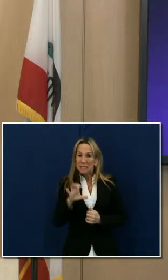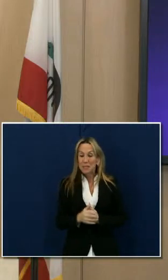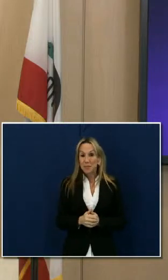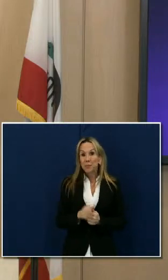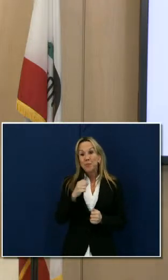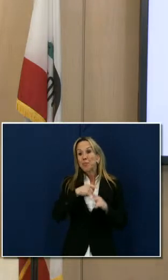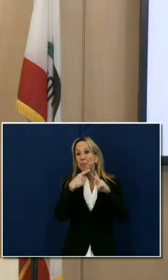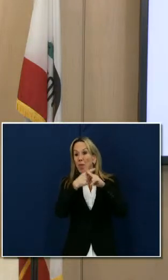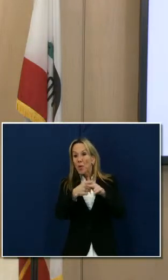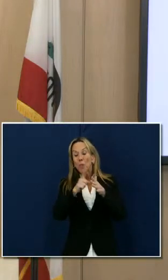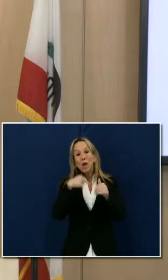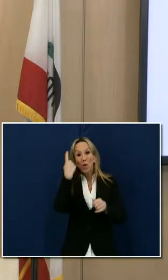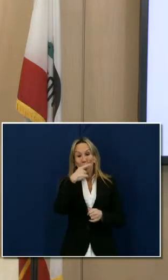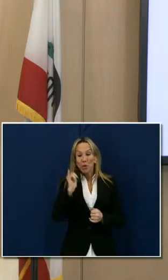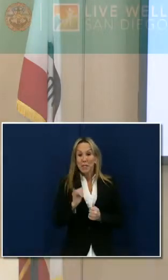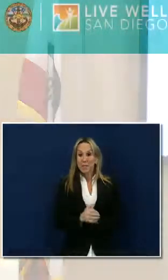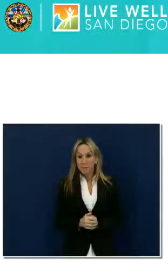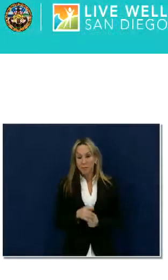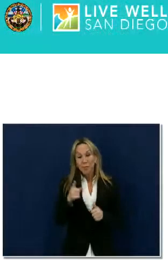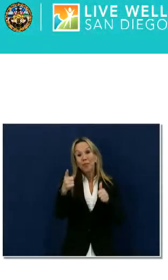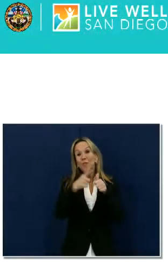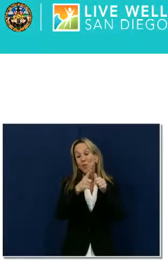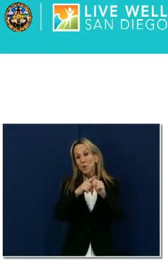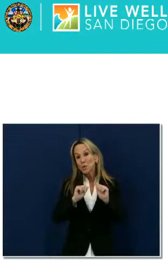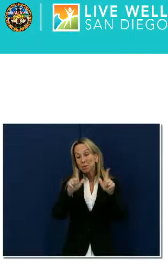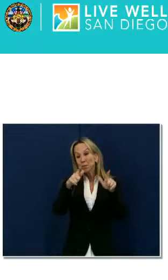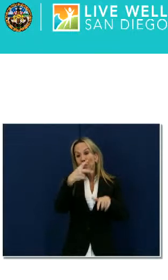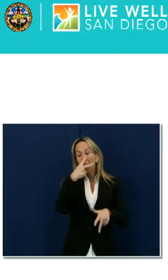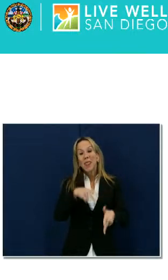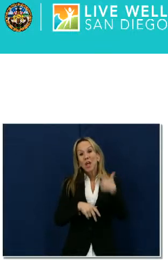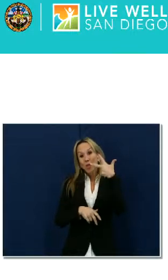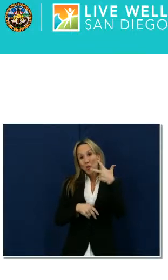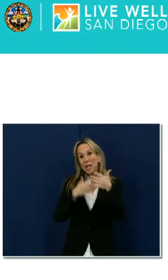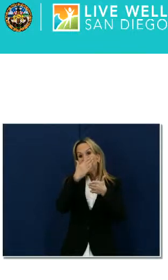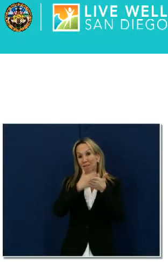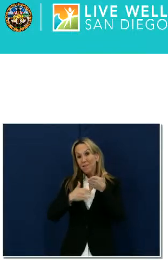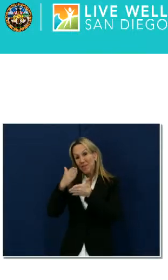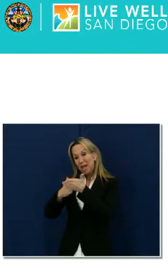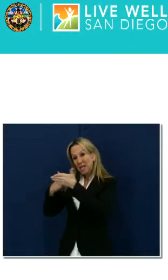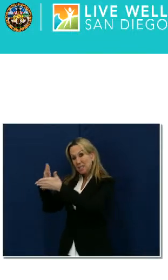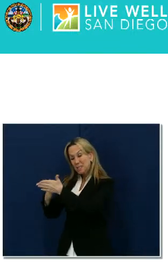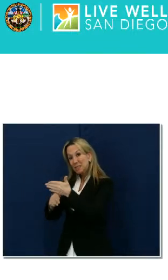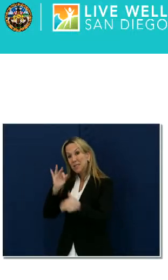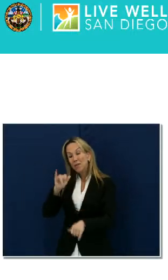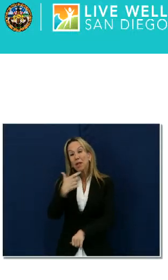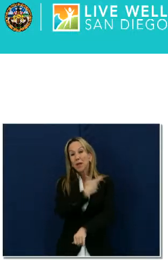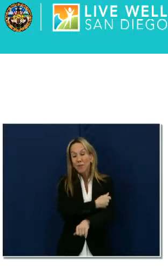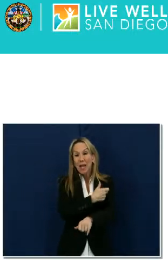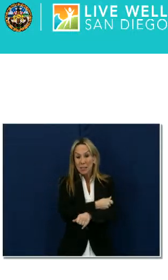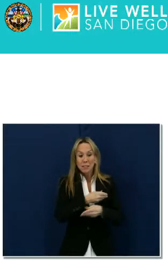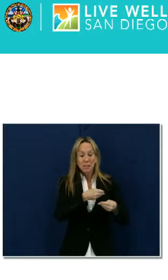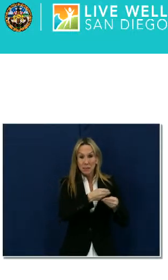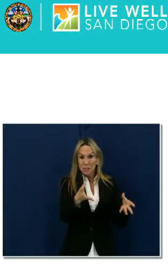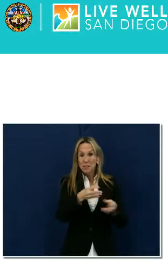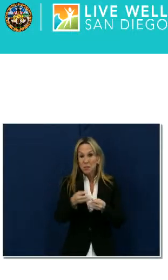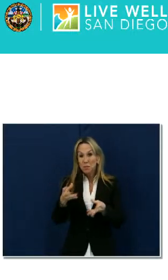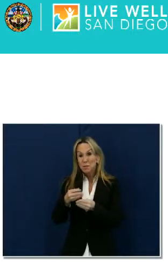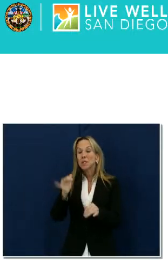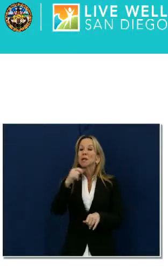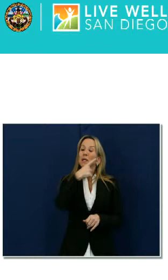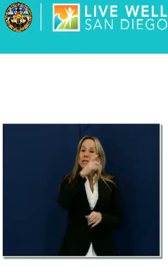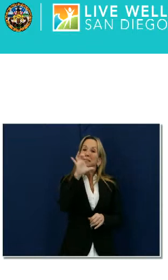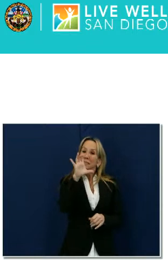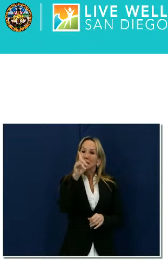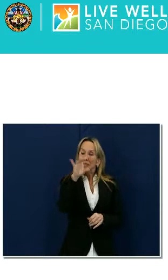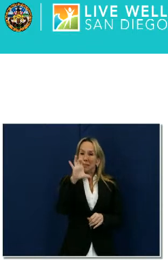first slide here. What you'll see right here is the 3 phases of vaccine distribution as created by the Center for Disease